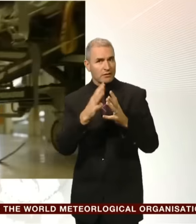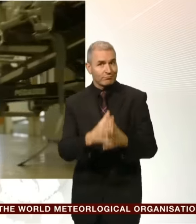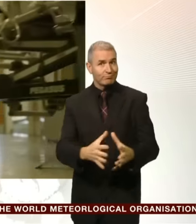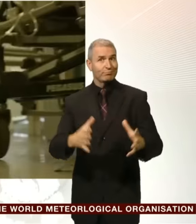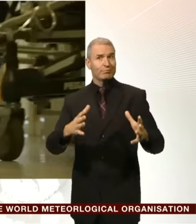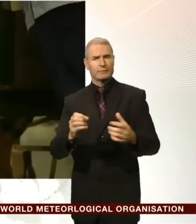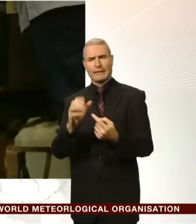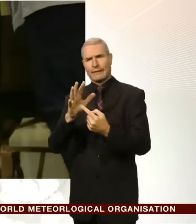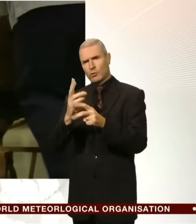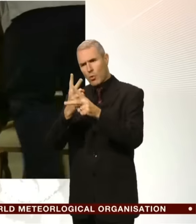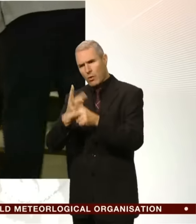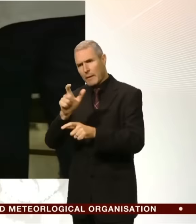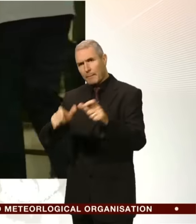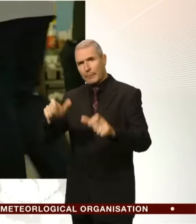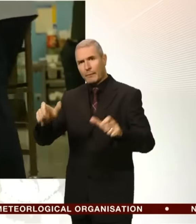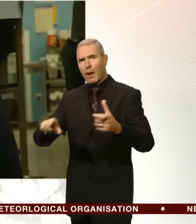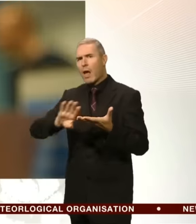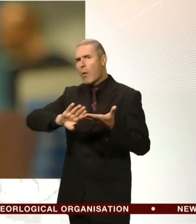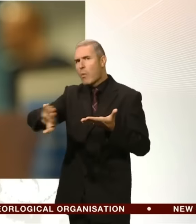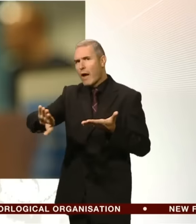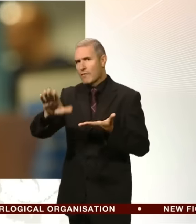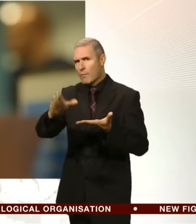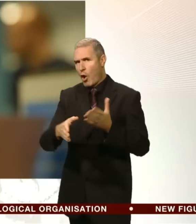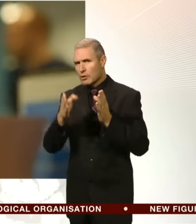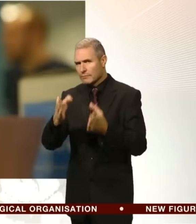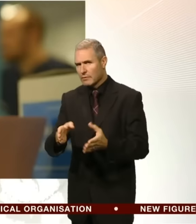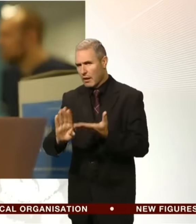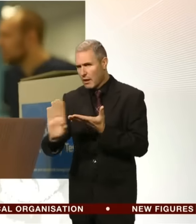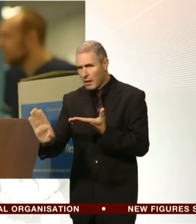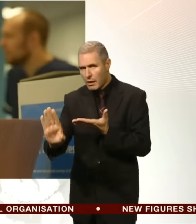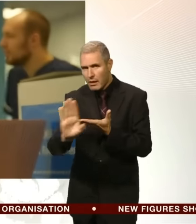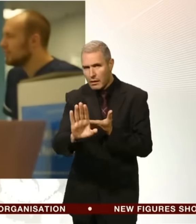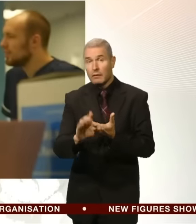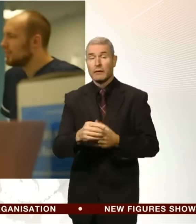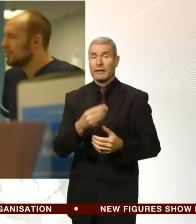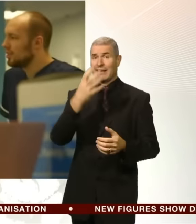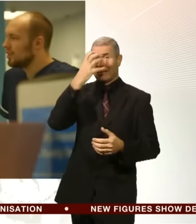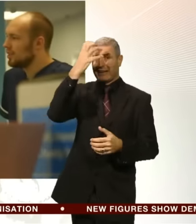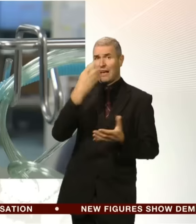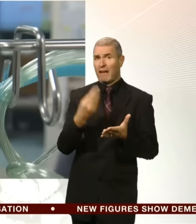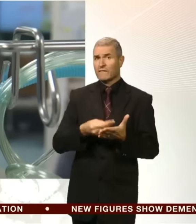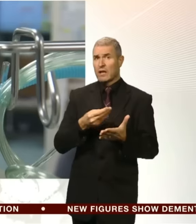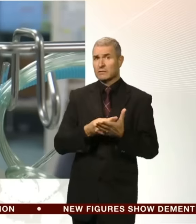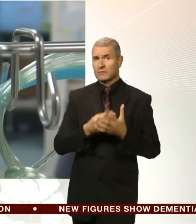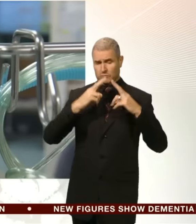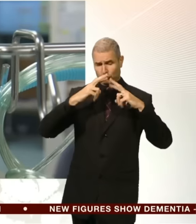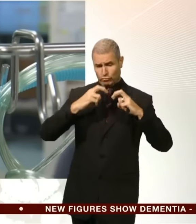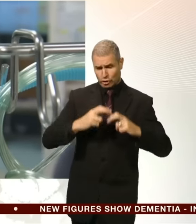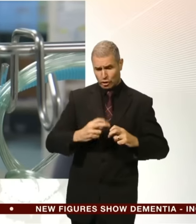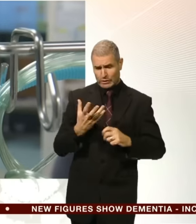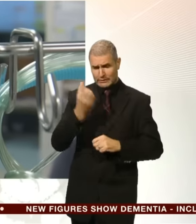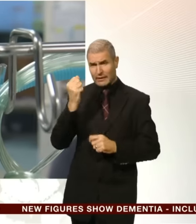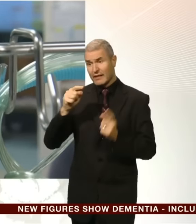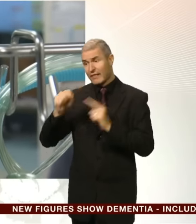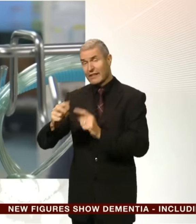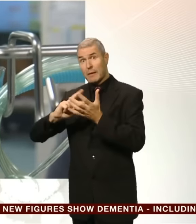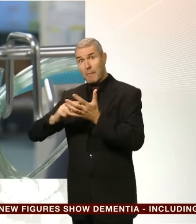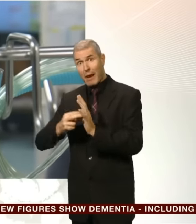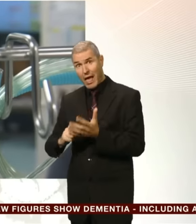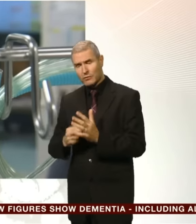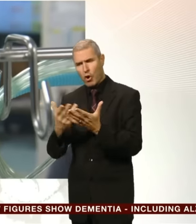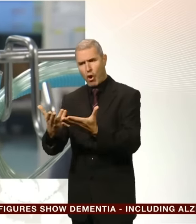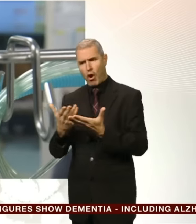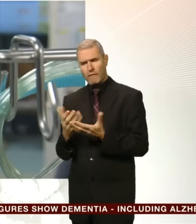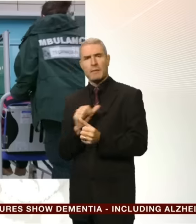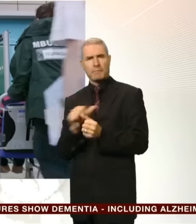is looking after more people away from hospitals. The King's Fund notes that the sustainability and transformation plans offer the